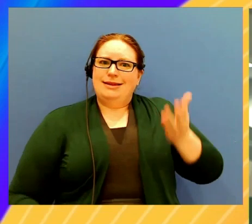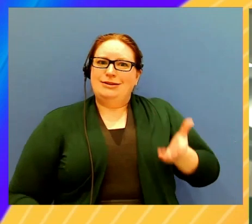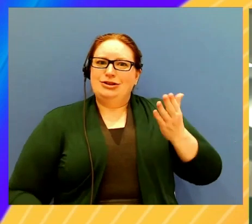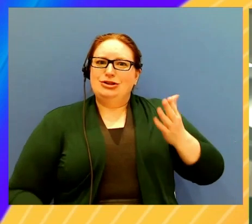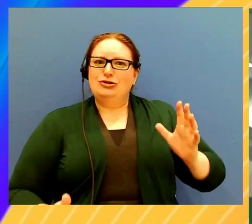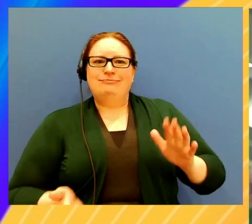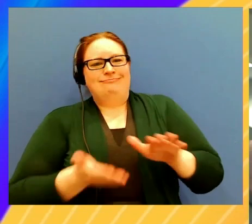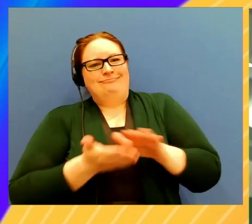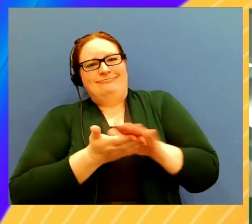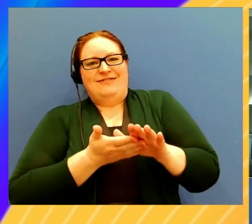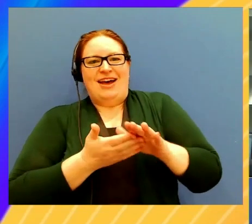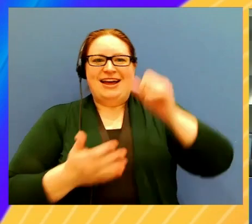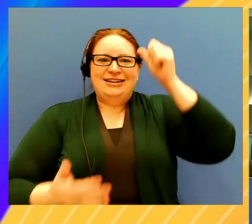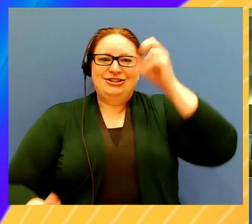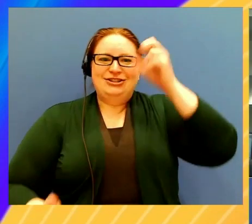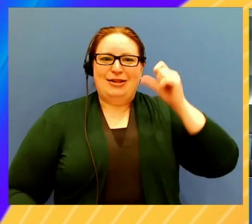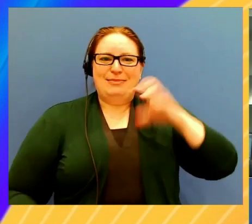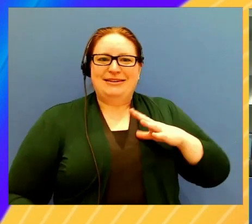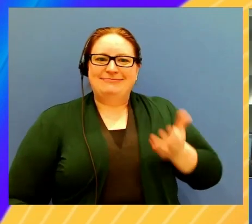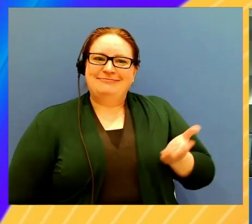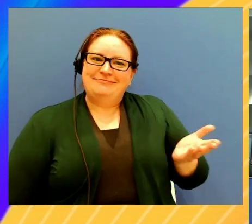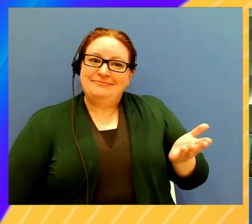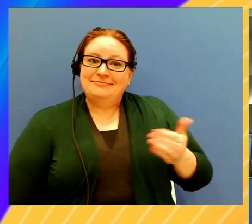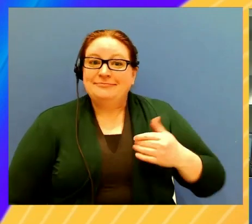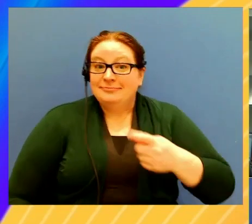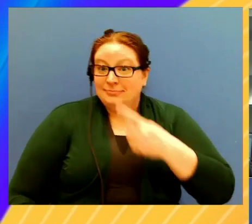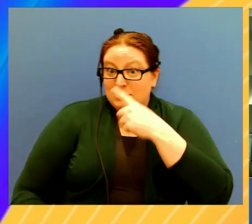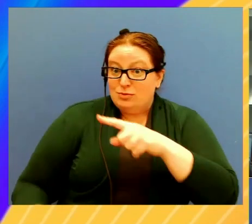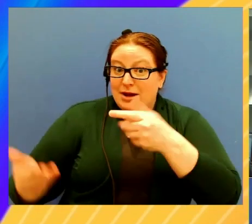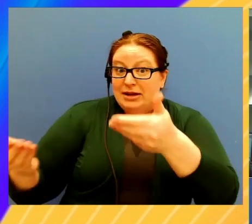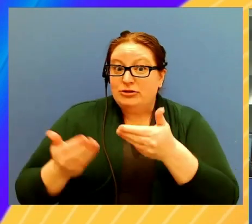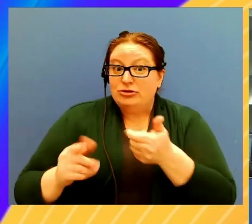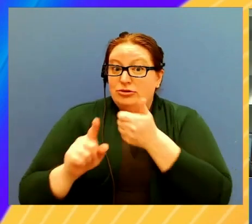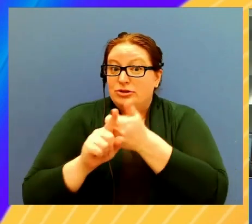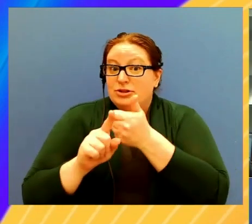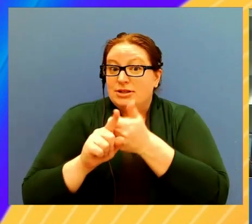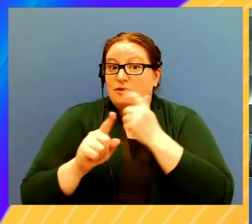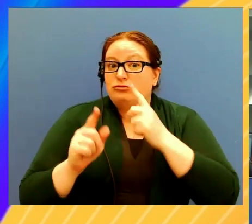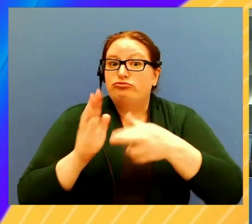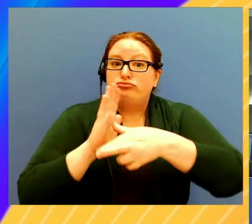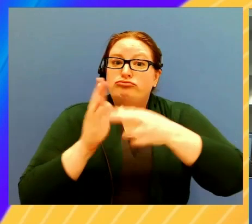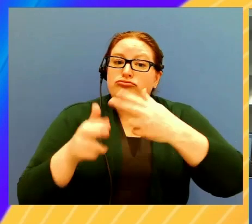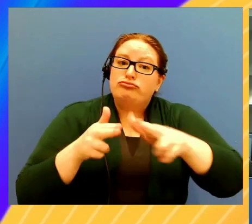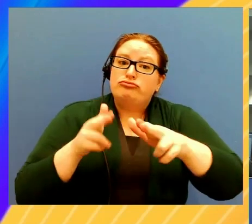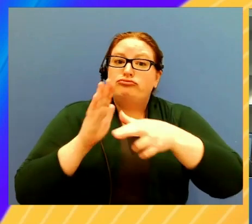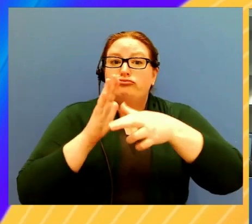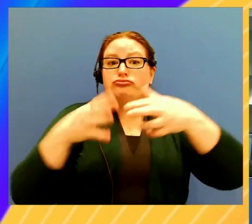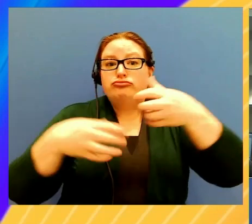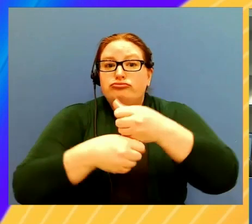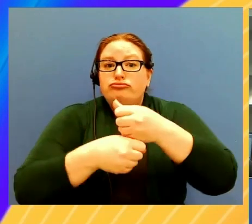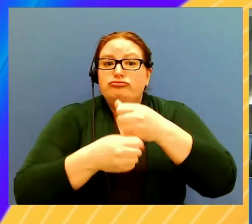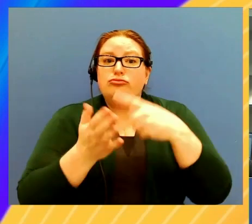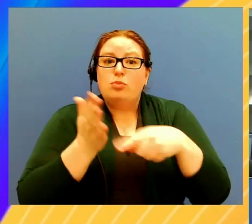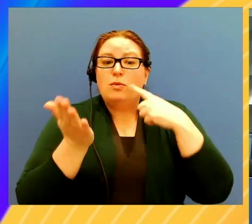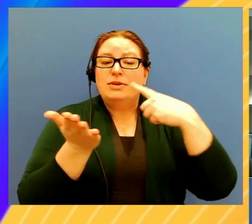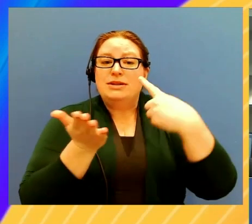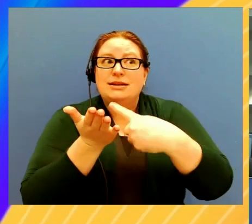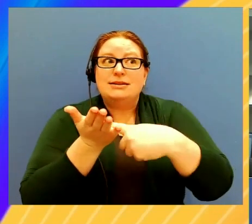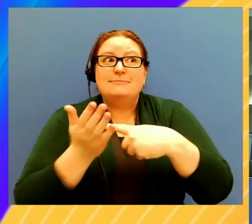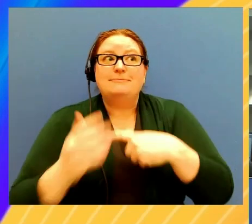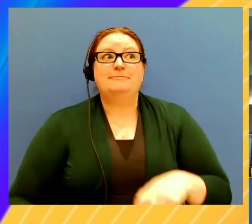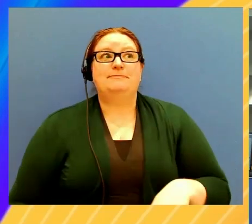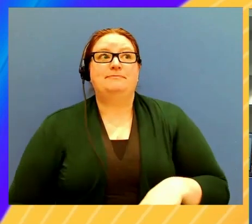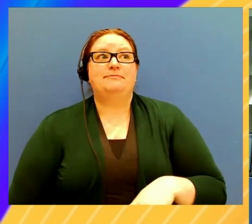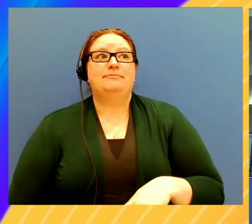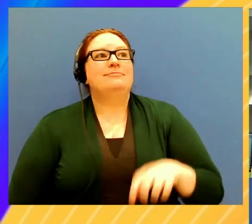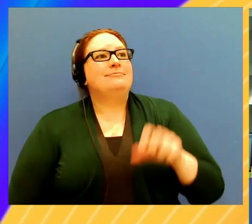today. Yeah, let's pass it over. Could you guys introduce yourselves and give us a little bit of overview of what we're going to be talking about? Yeah, so